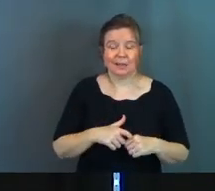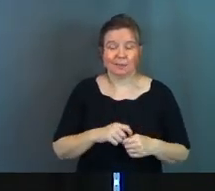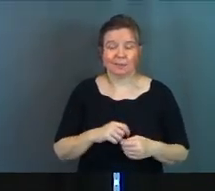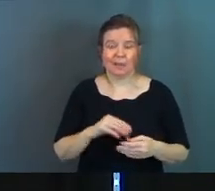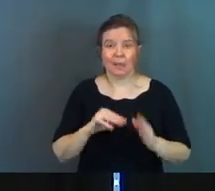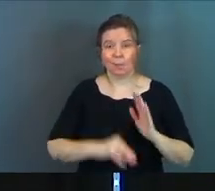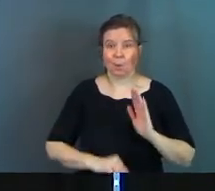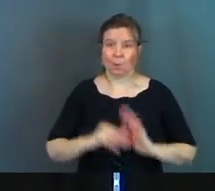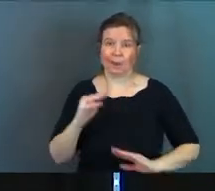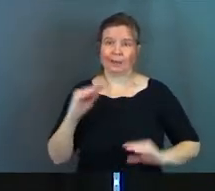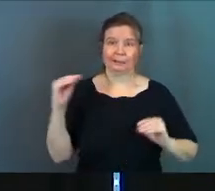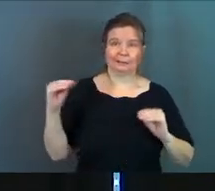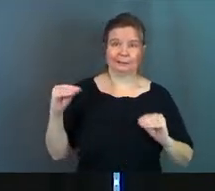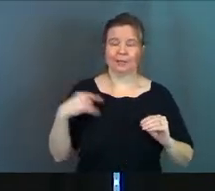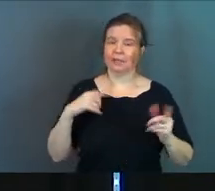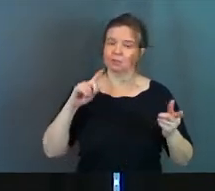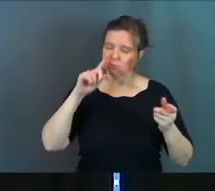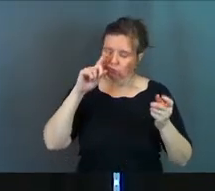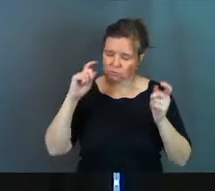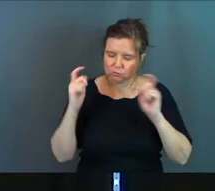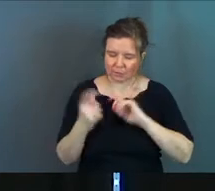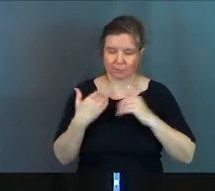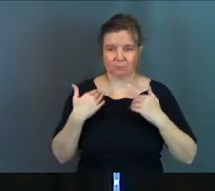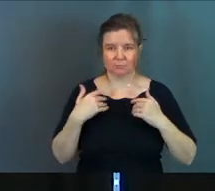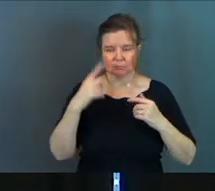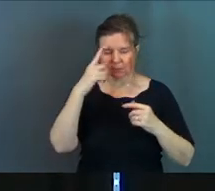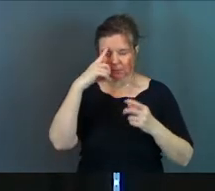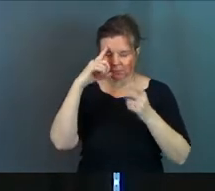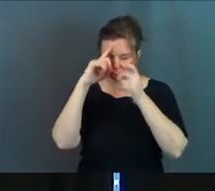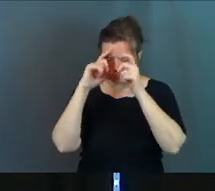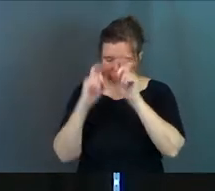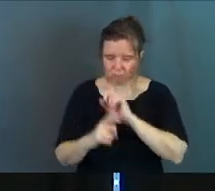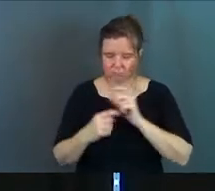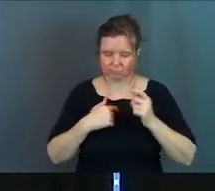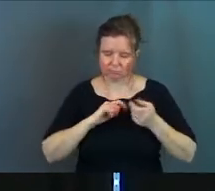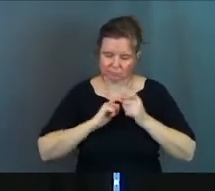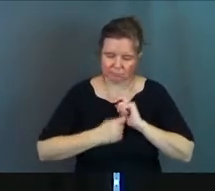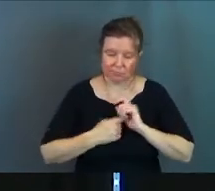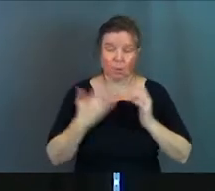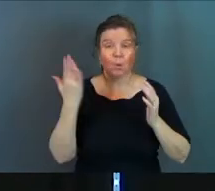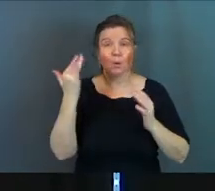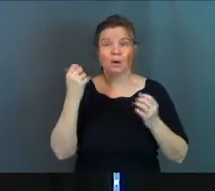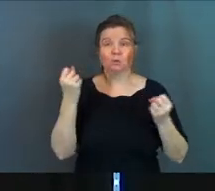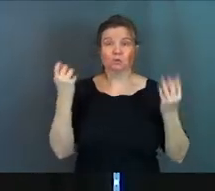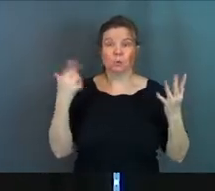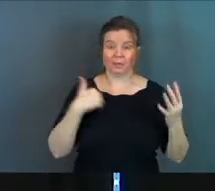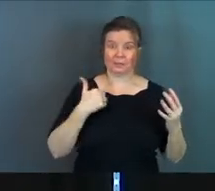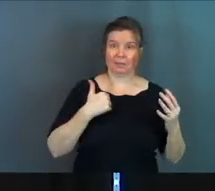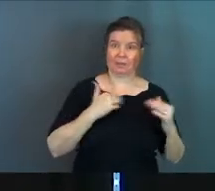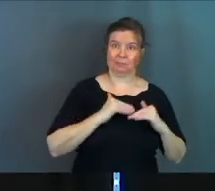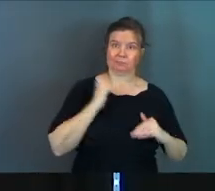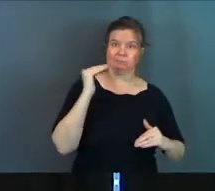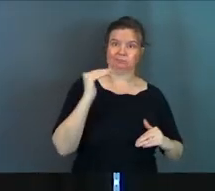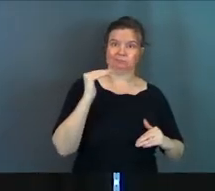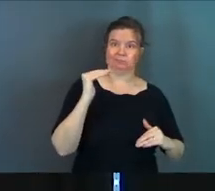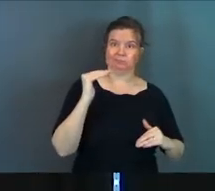and morality time. It's transformation time. Why? Because there's way too much of me in me.